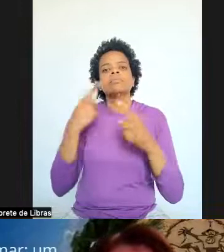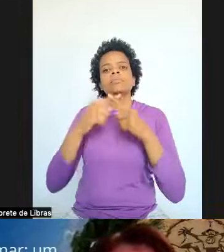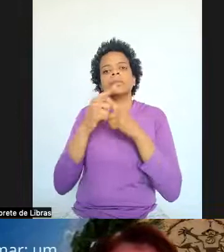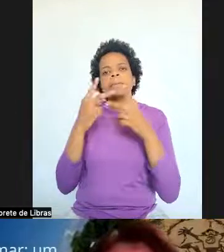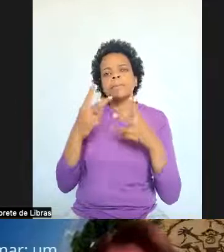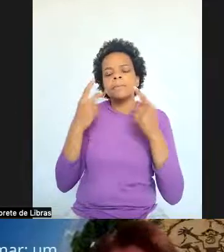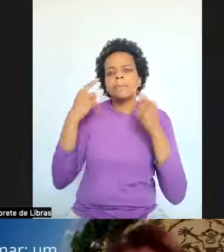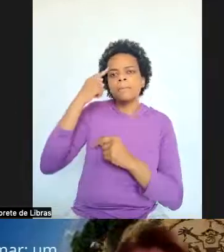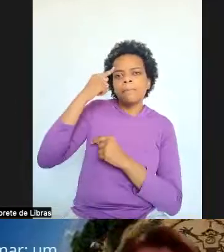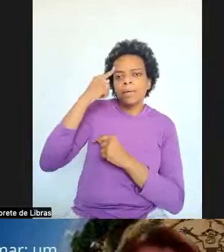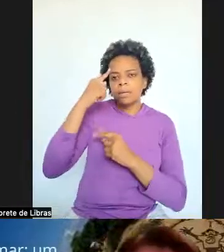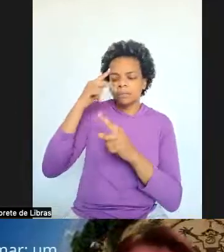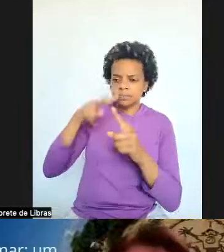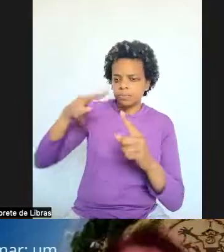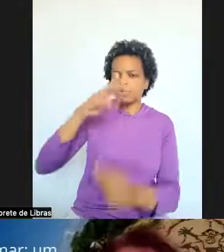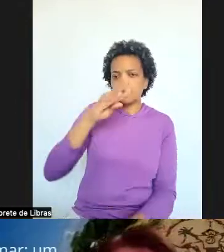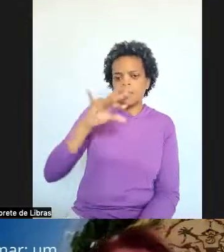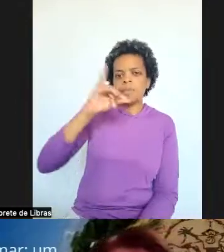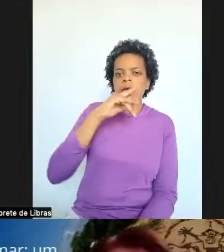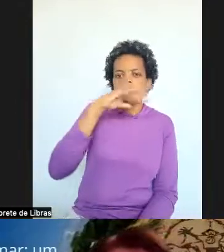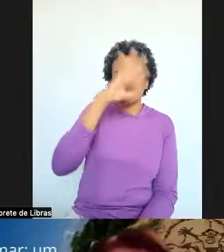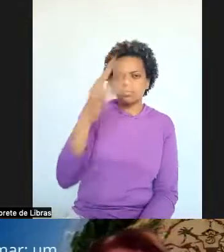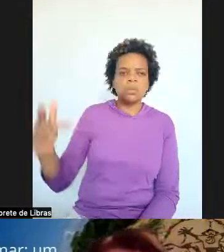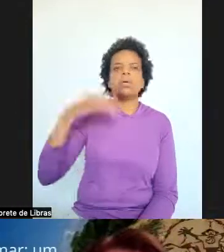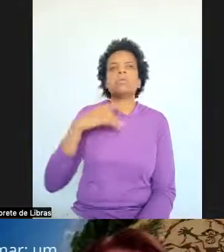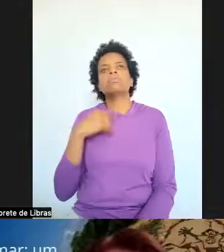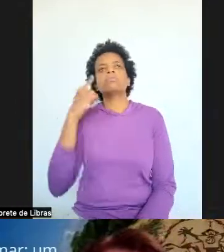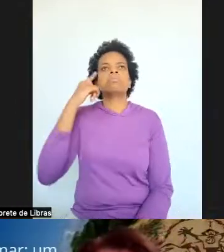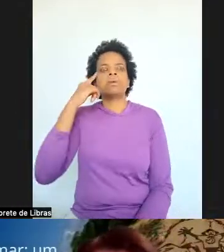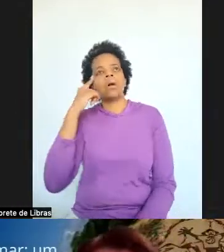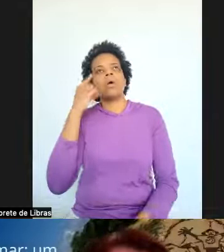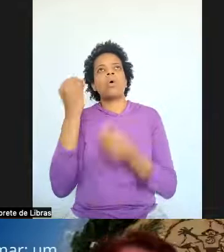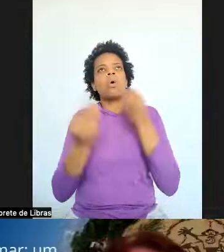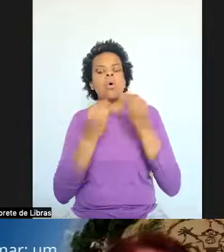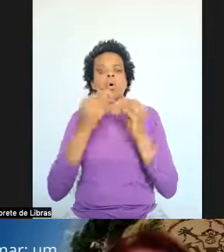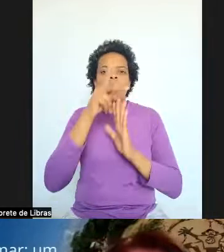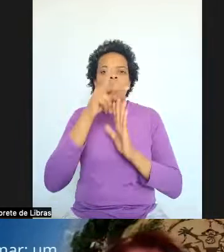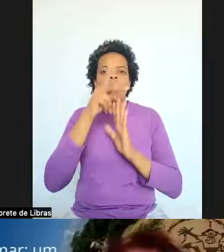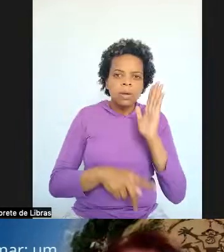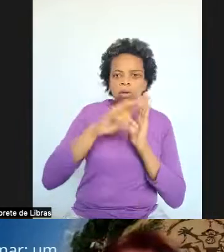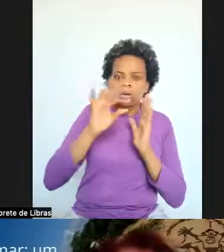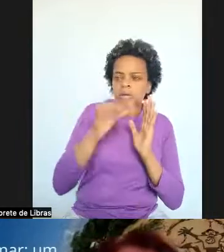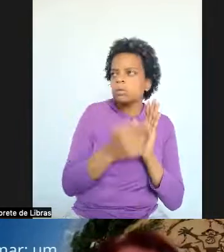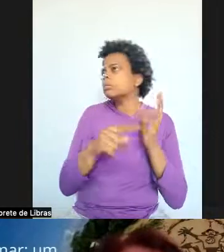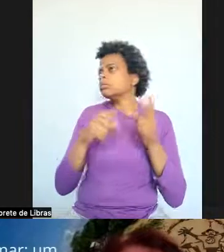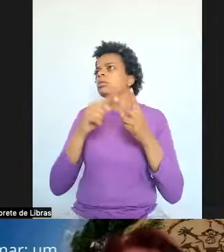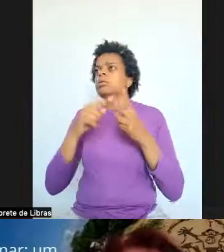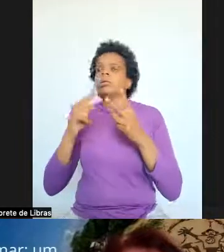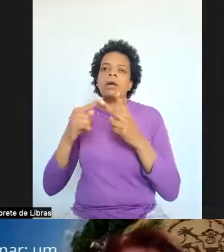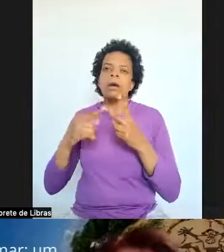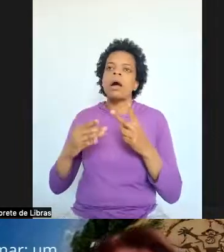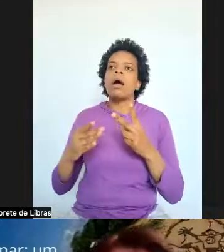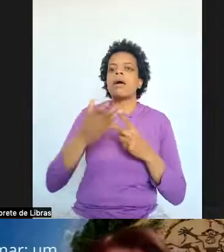It's really important to emphasize that because at first glance, when you look at the Biomar Network, that spiny